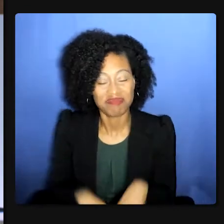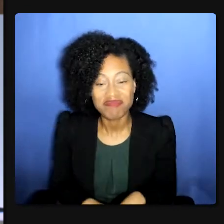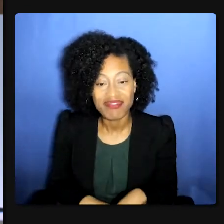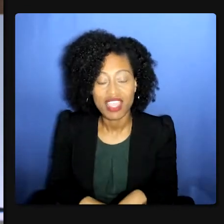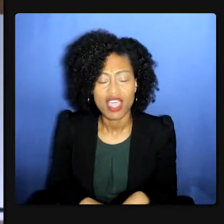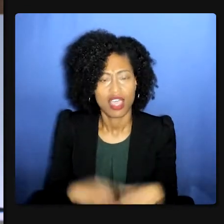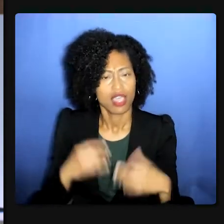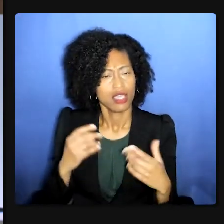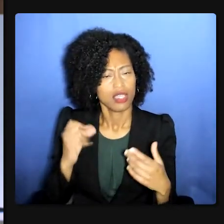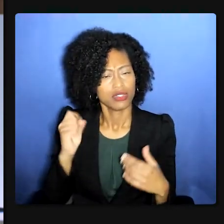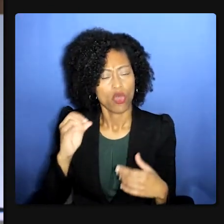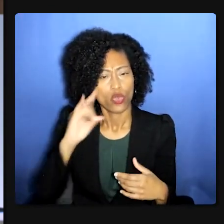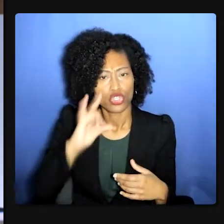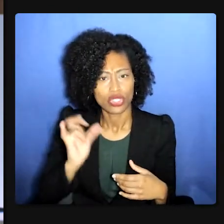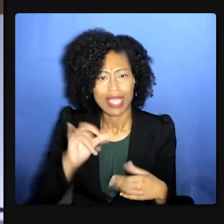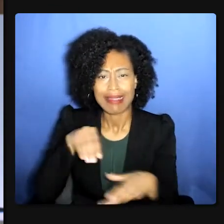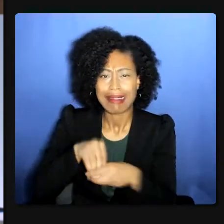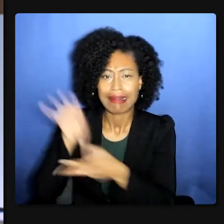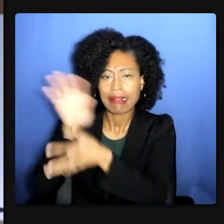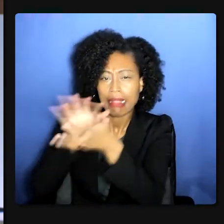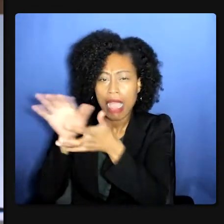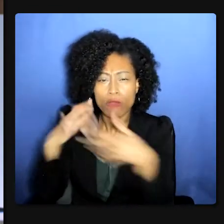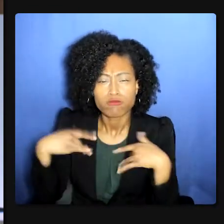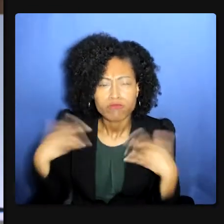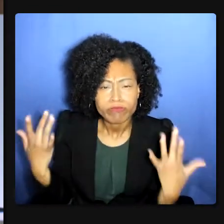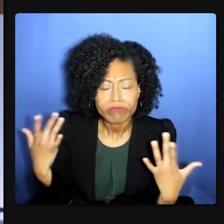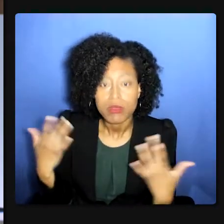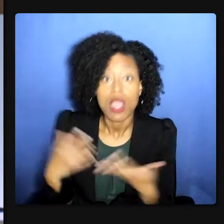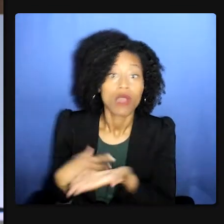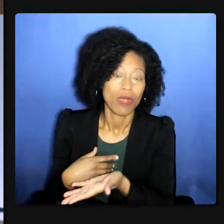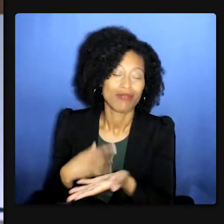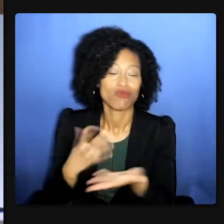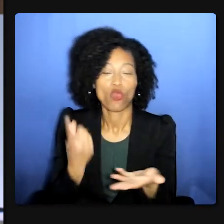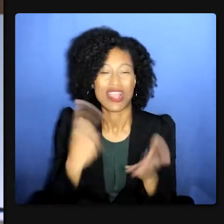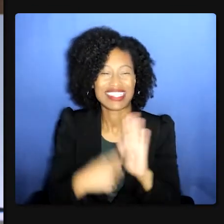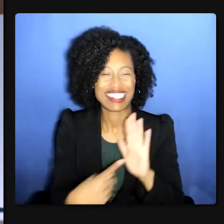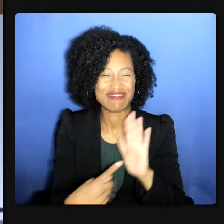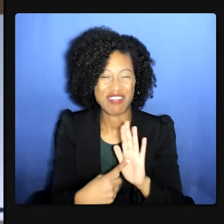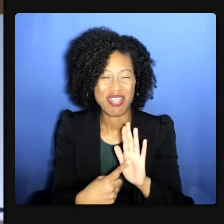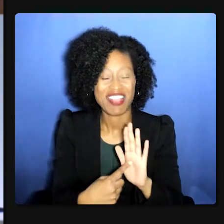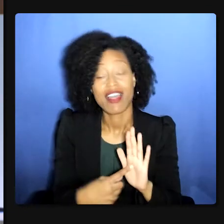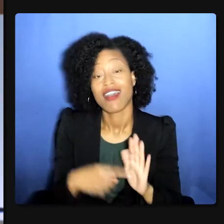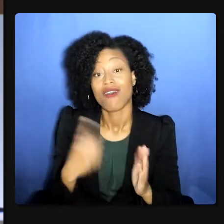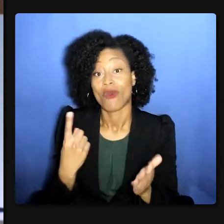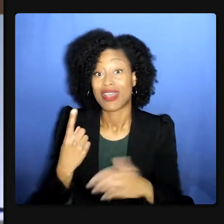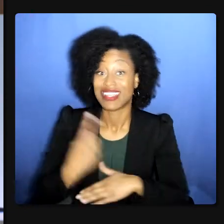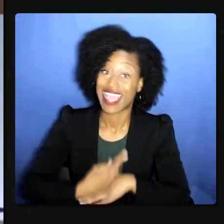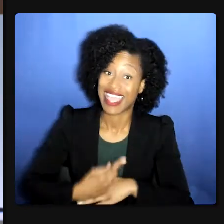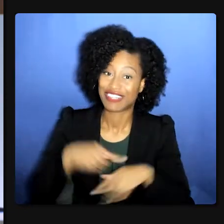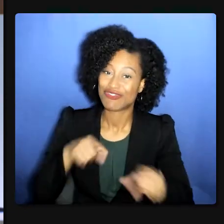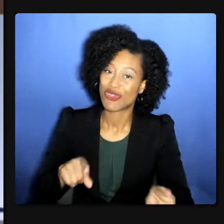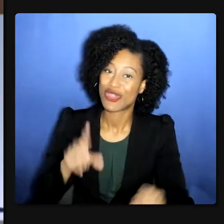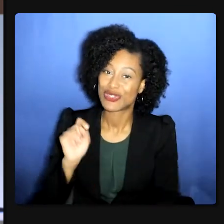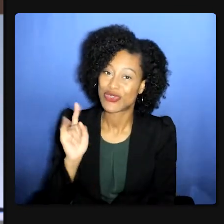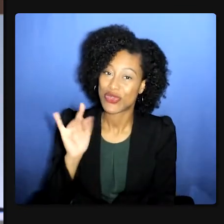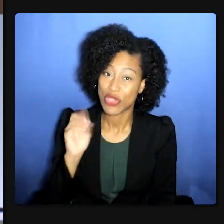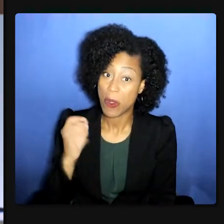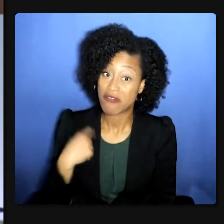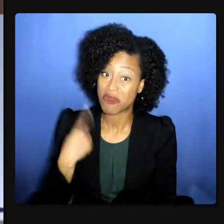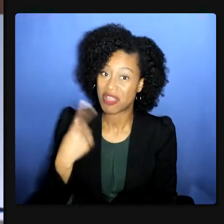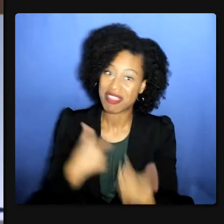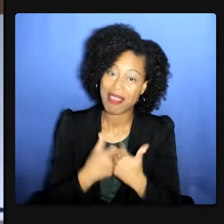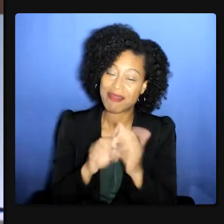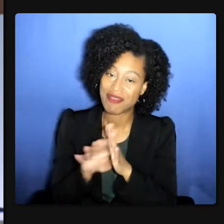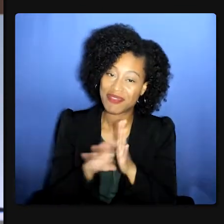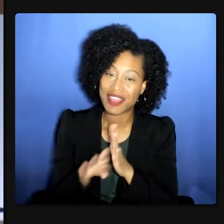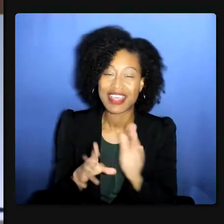whole in-cloud workflow looks like with a quick demo. Let's take an example of a day in the life of a studio where we have a game in